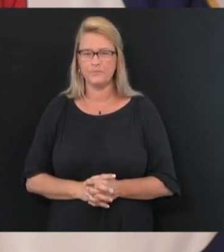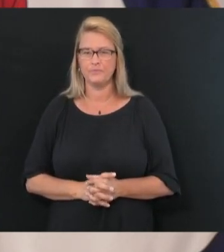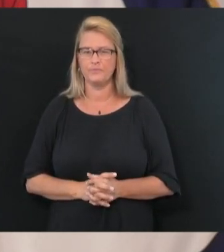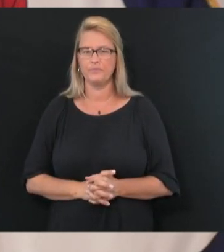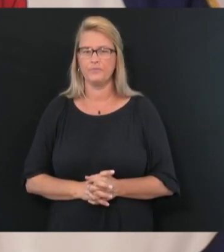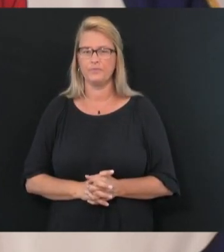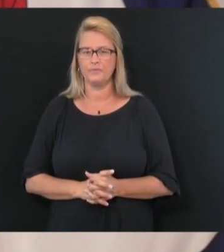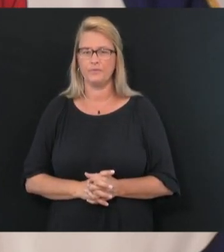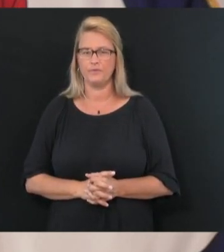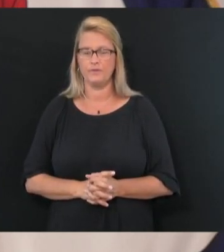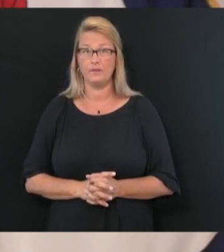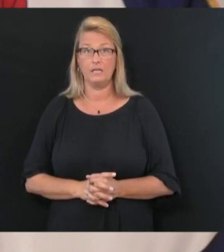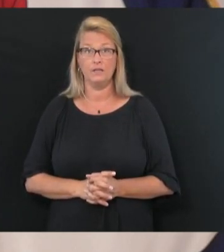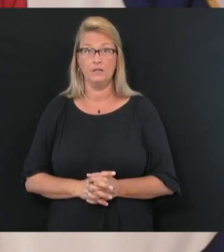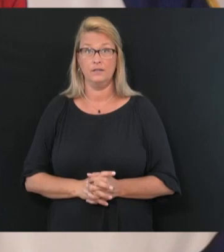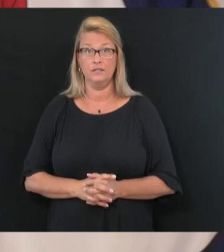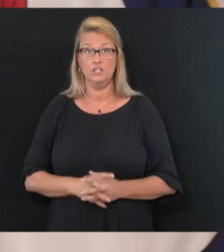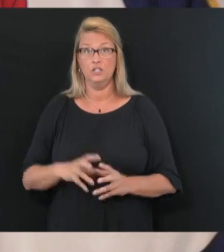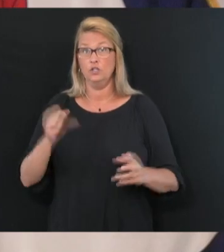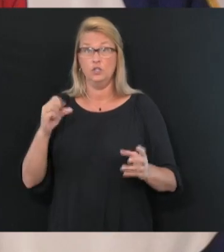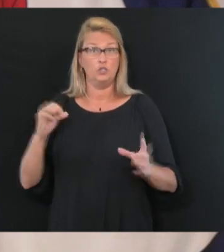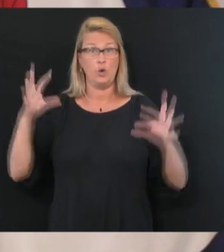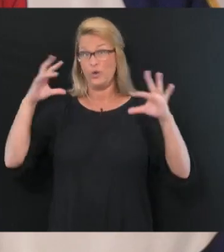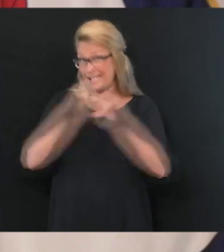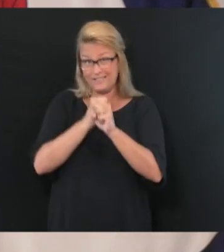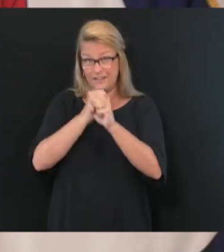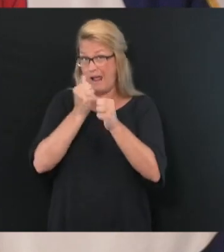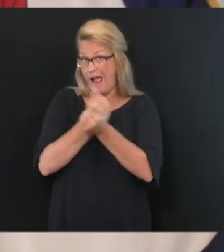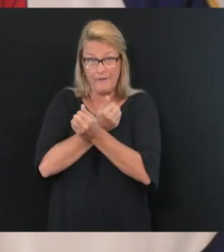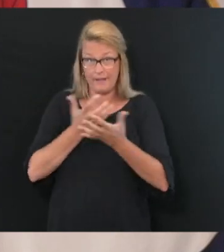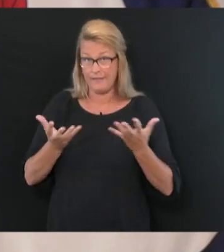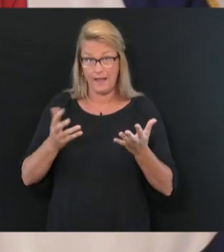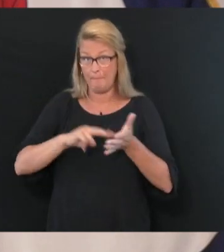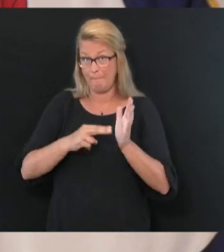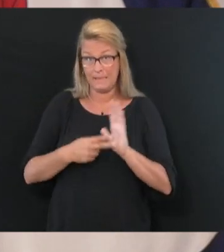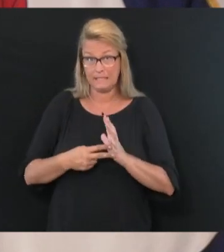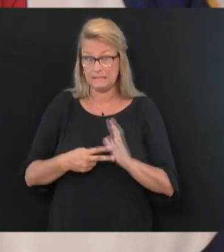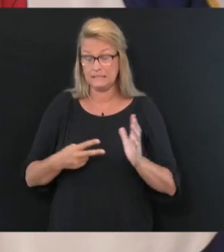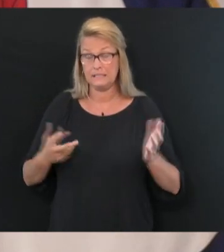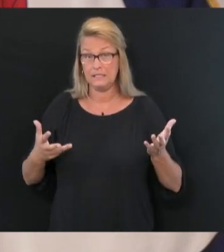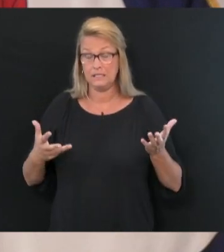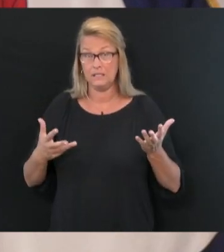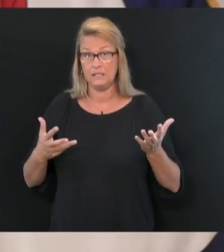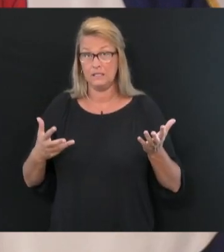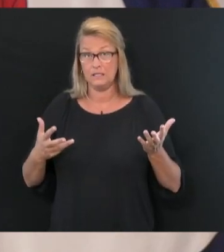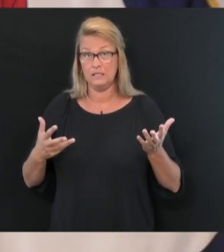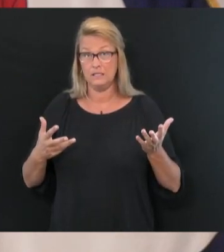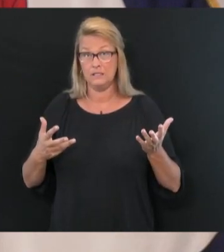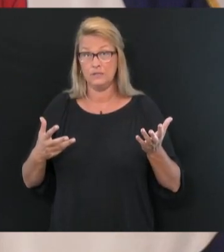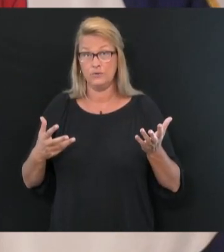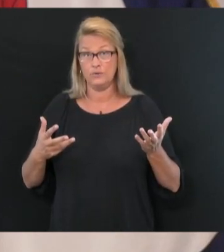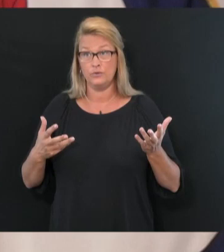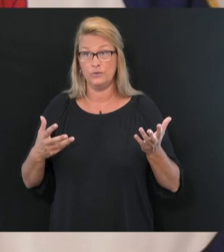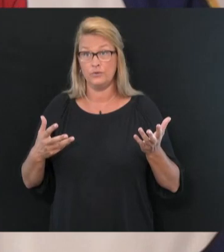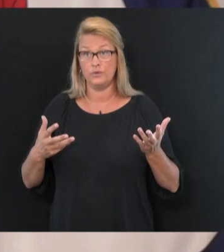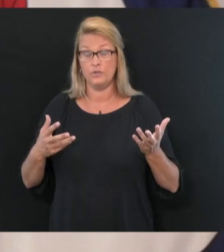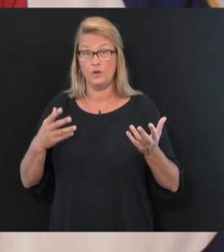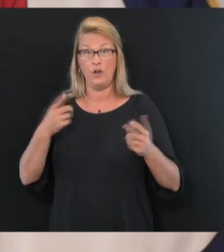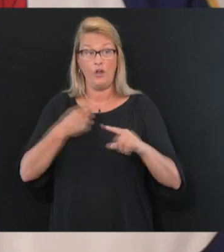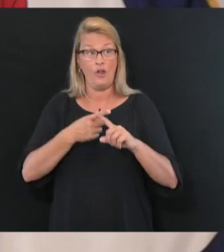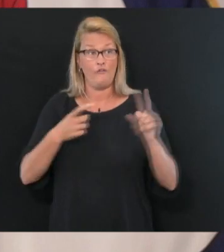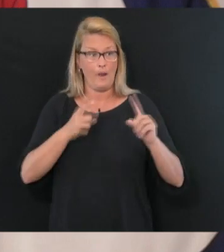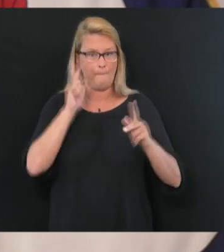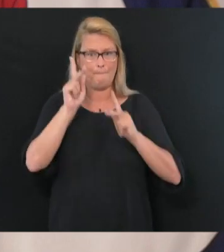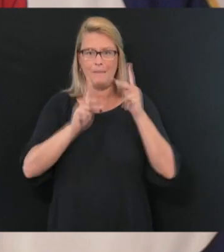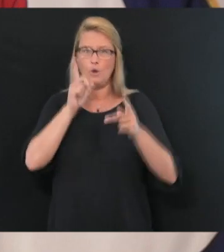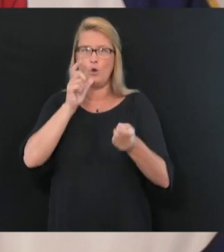net of the whole deal is just like I said, from a congregate, you know, setting and